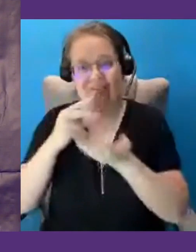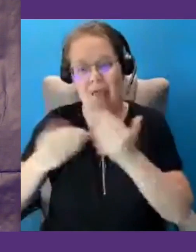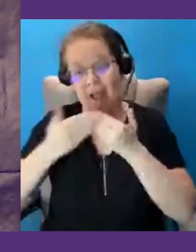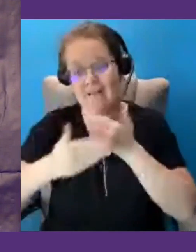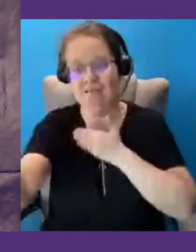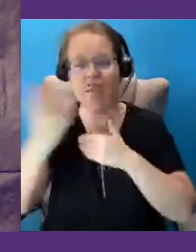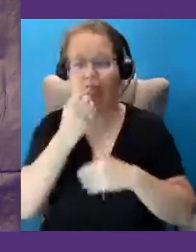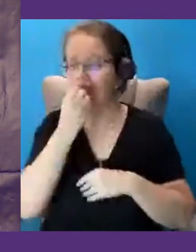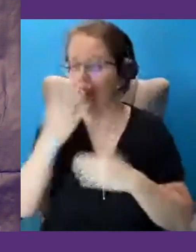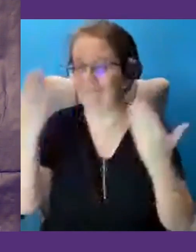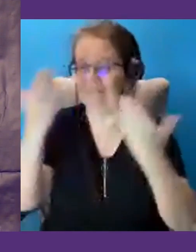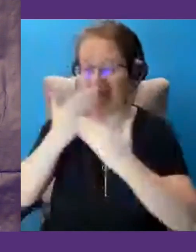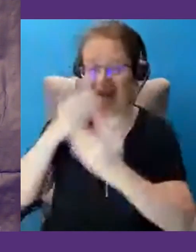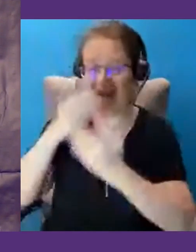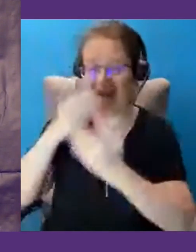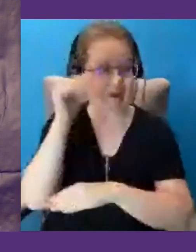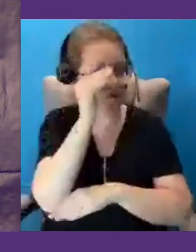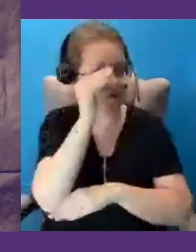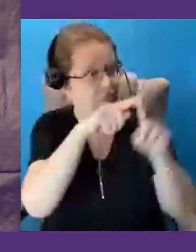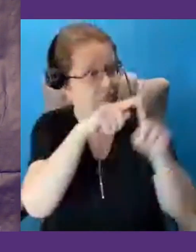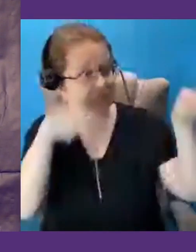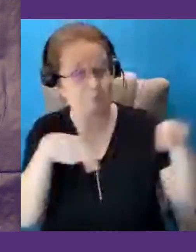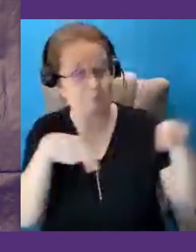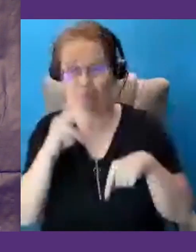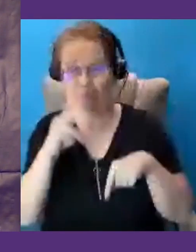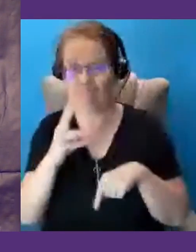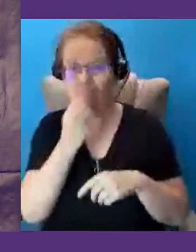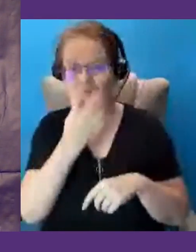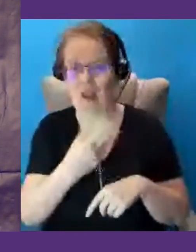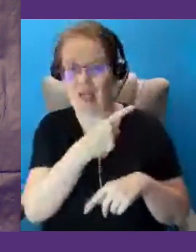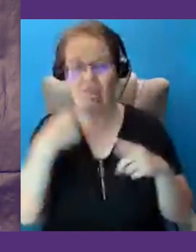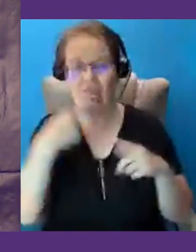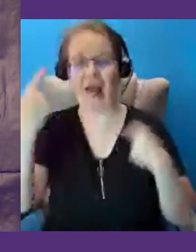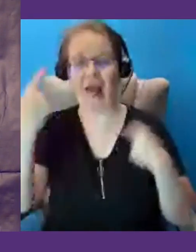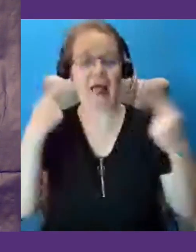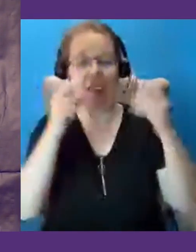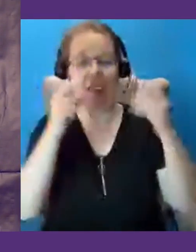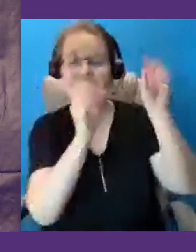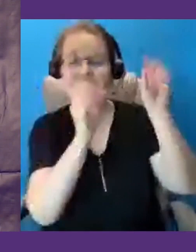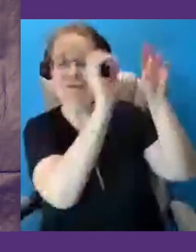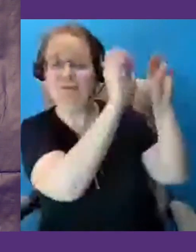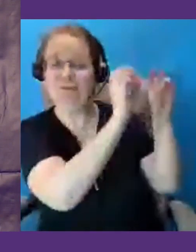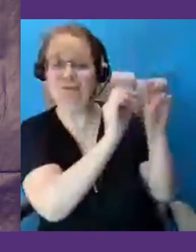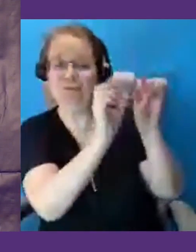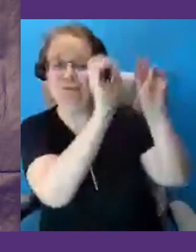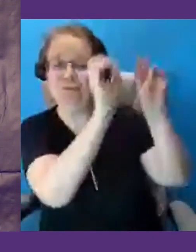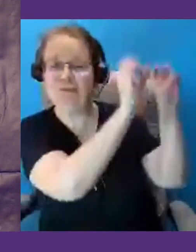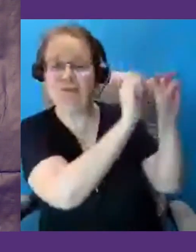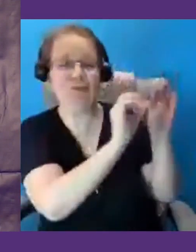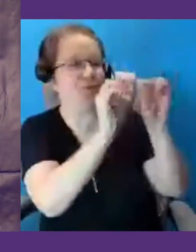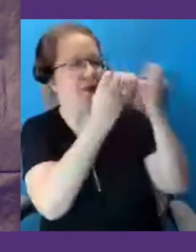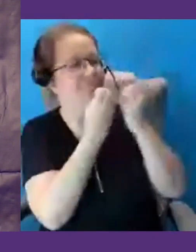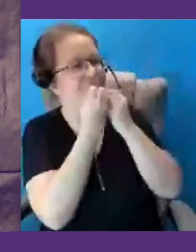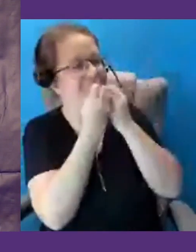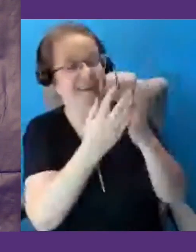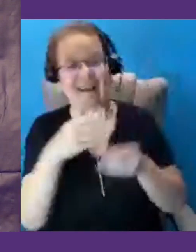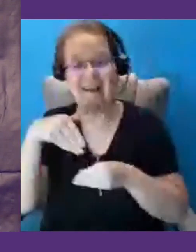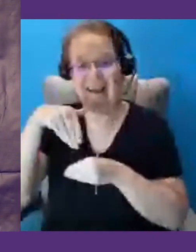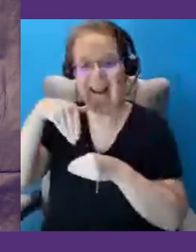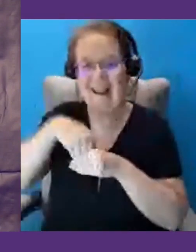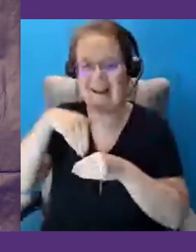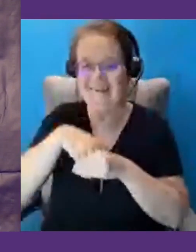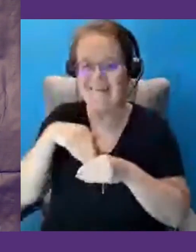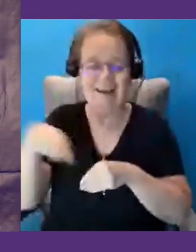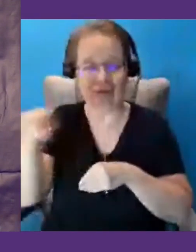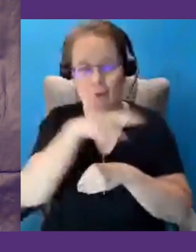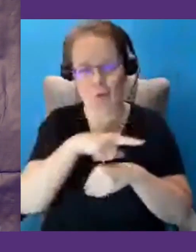well. Outside the windows we can see London twinkling in the nightlife. Internally everyone looks equally spectacular